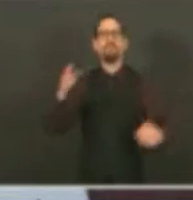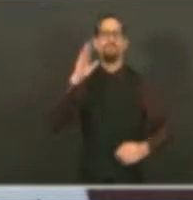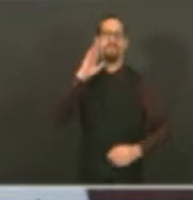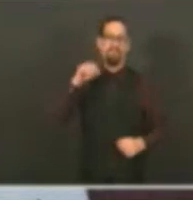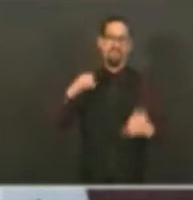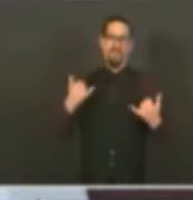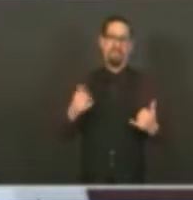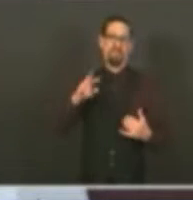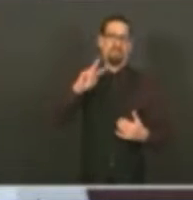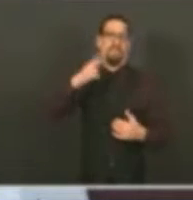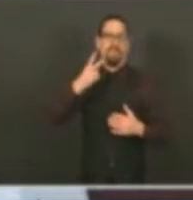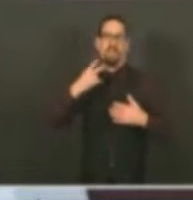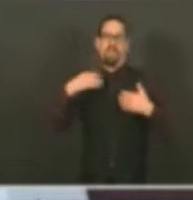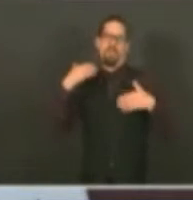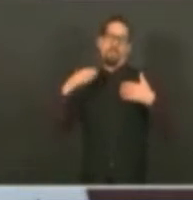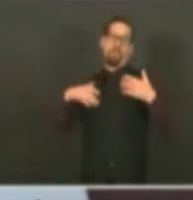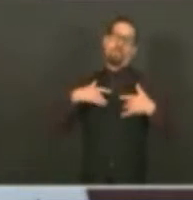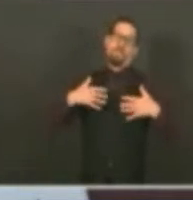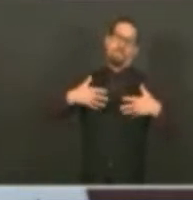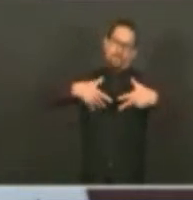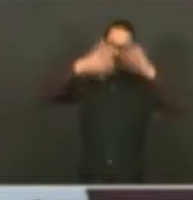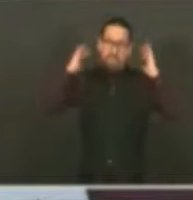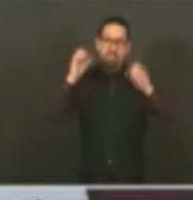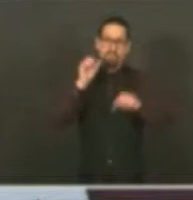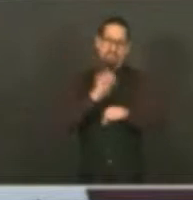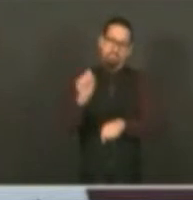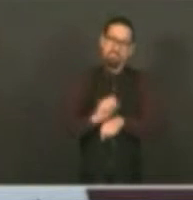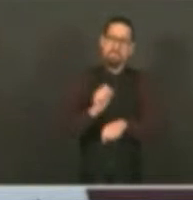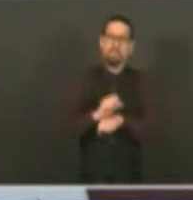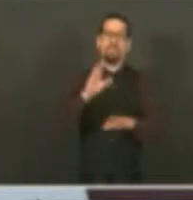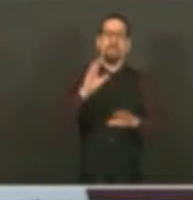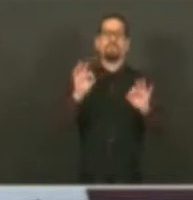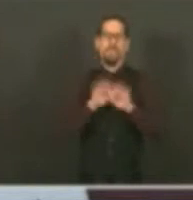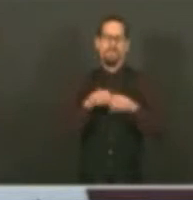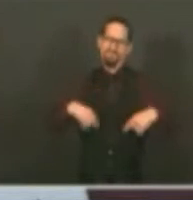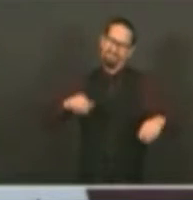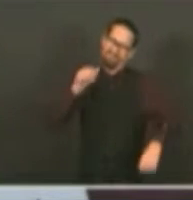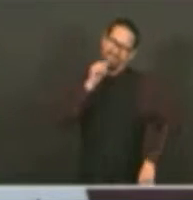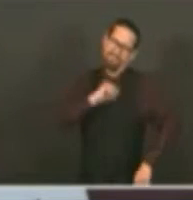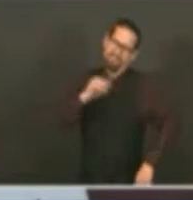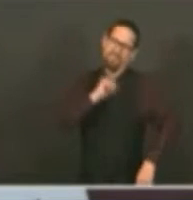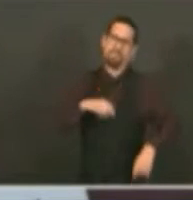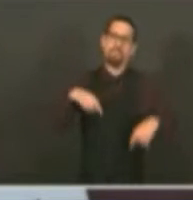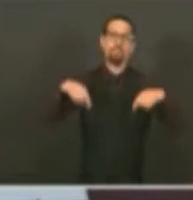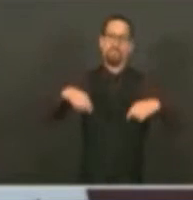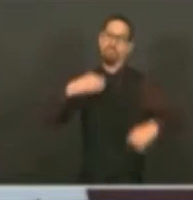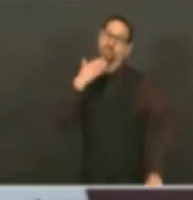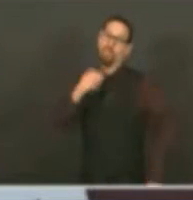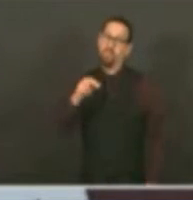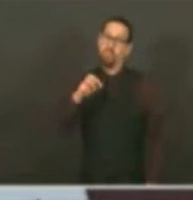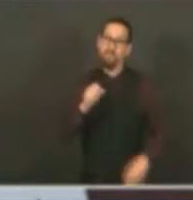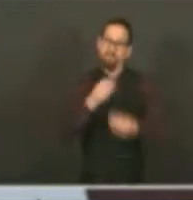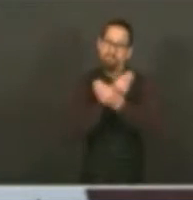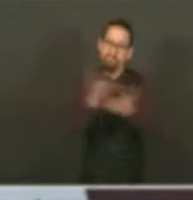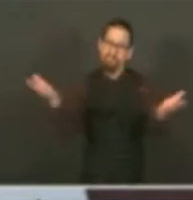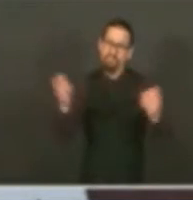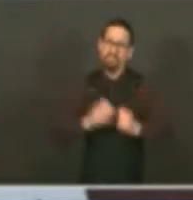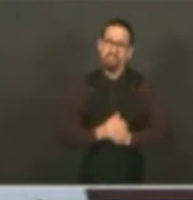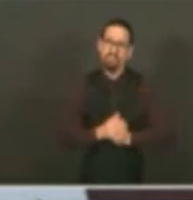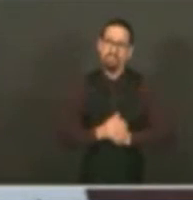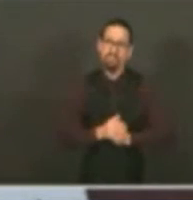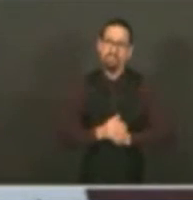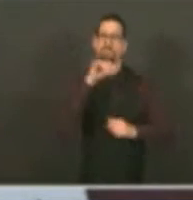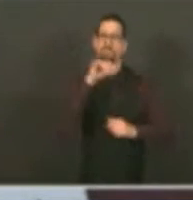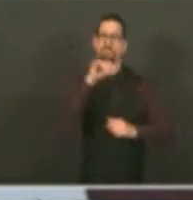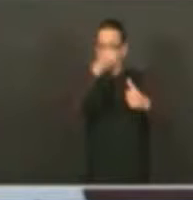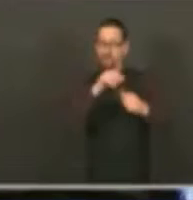things are crazy. They're crazy for all of us, but hang in there. This to me is a piece of good news and really, again, the light at the end of the tunnel for me. So